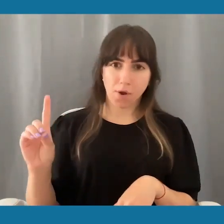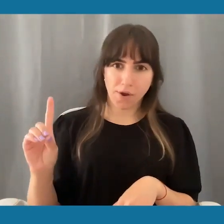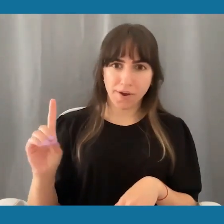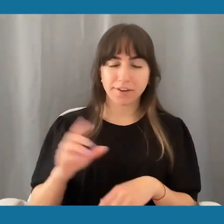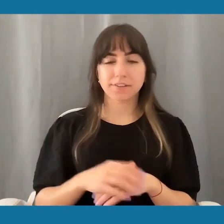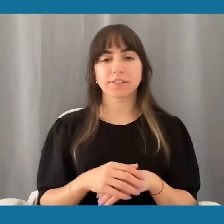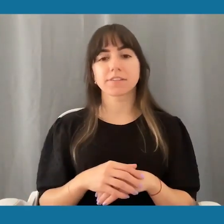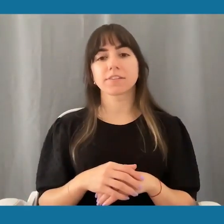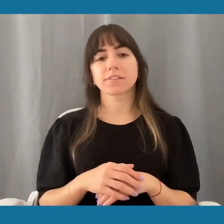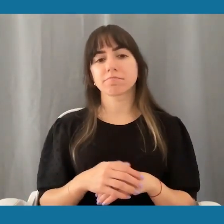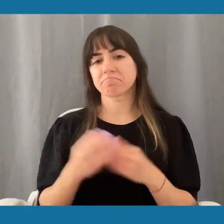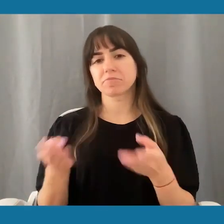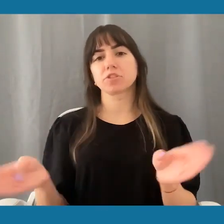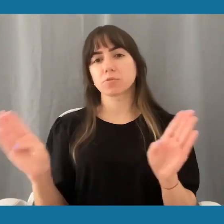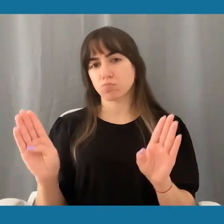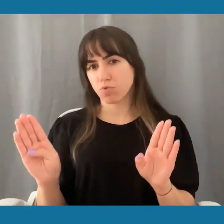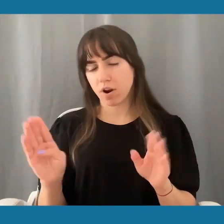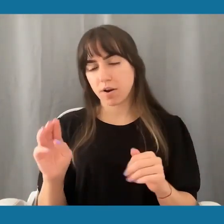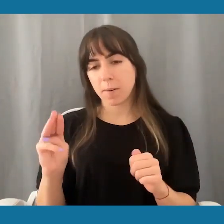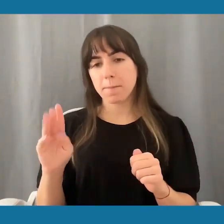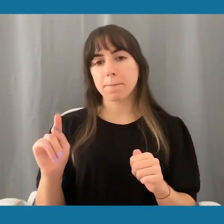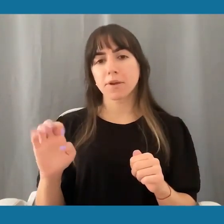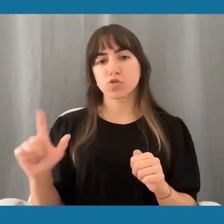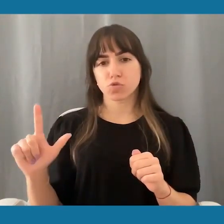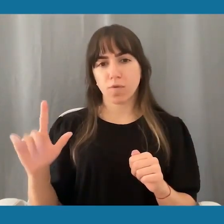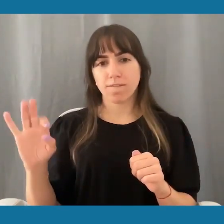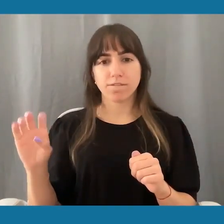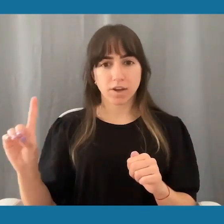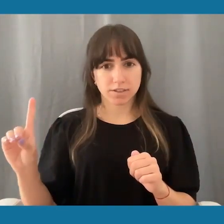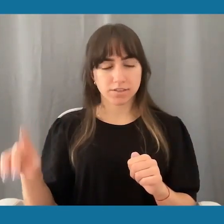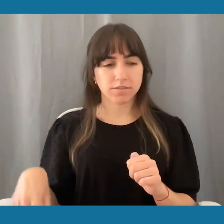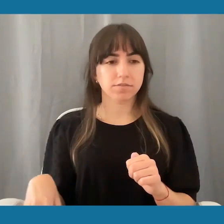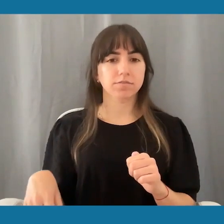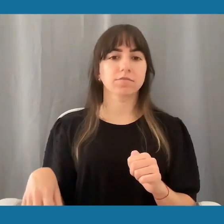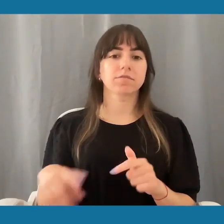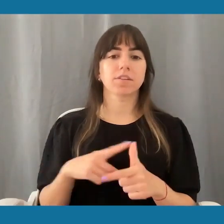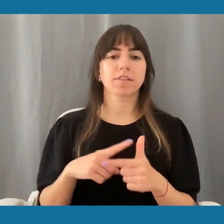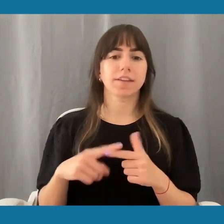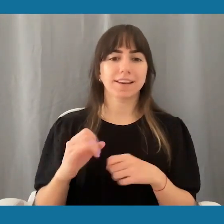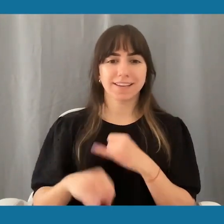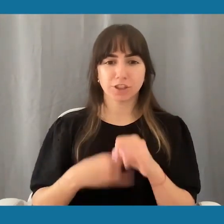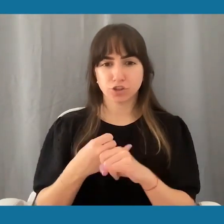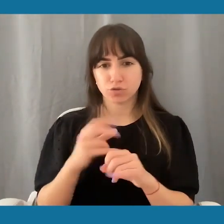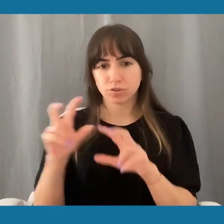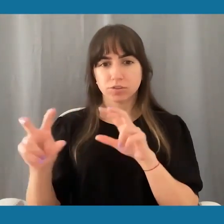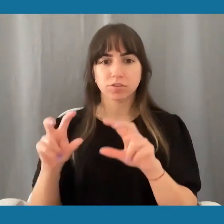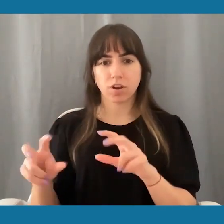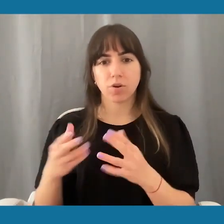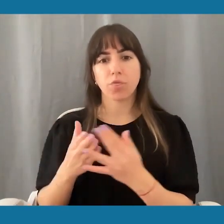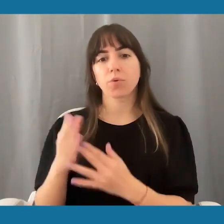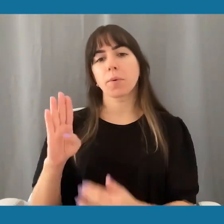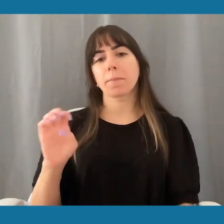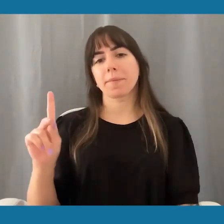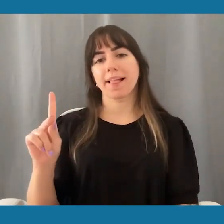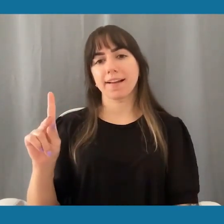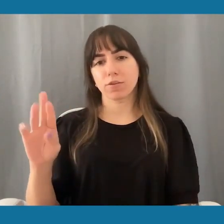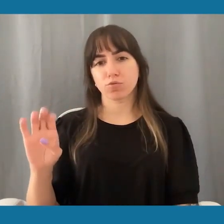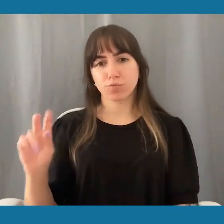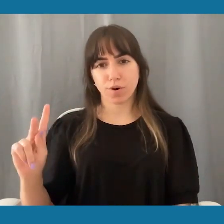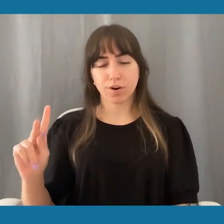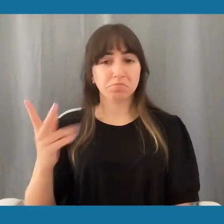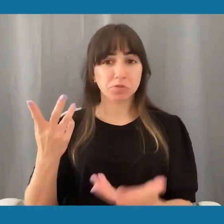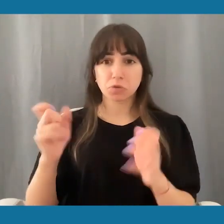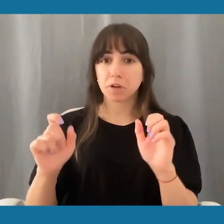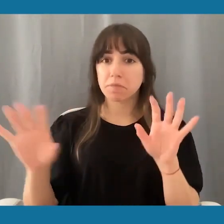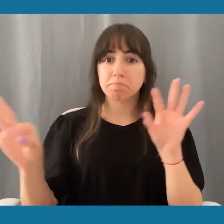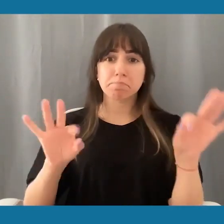BlackRock. So you really get to pick and choose if this is a savings account, an investment account, or both. Now